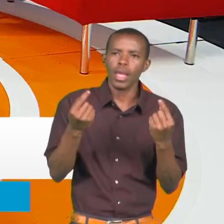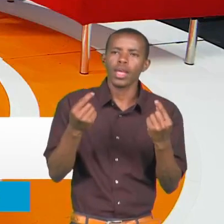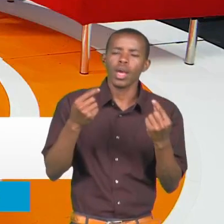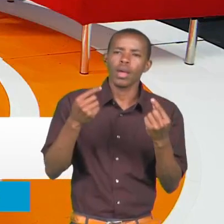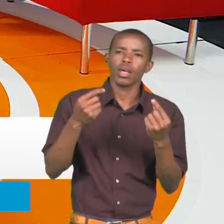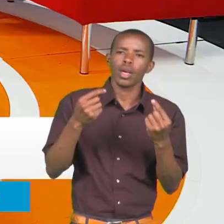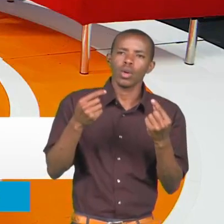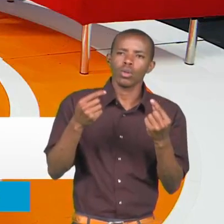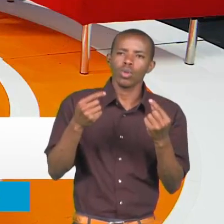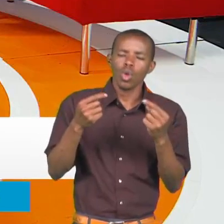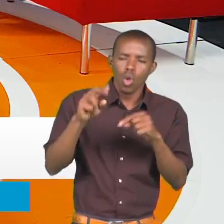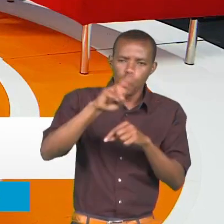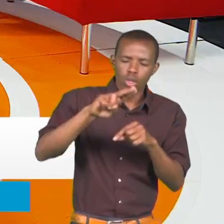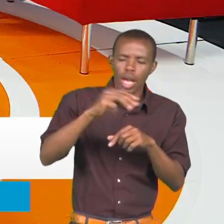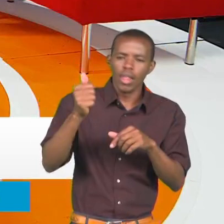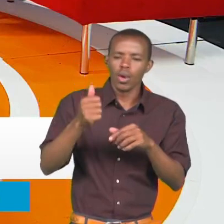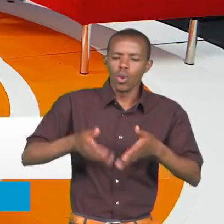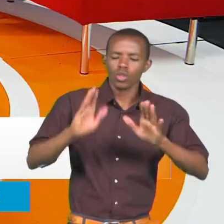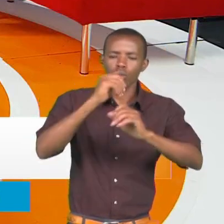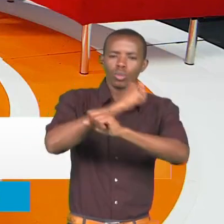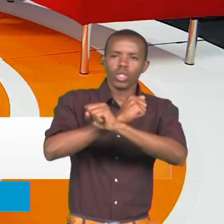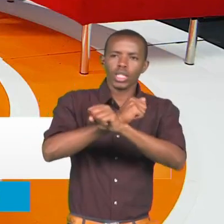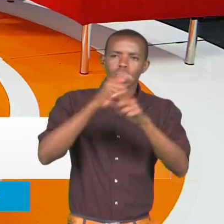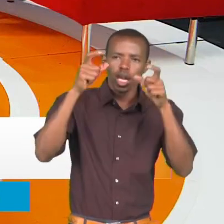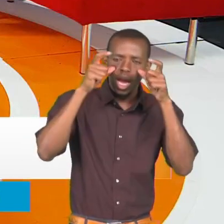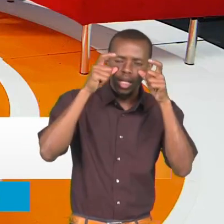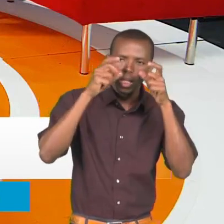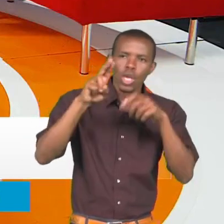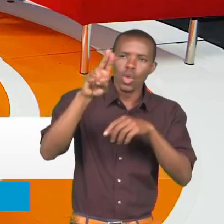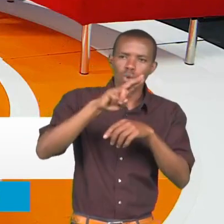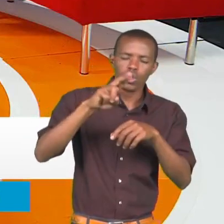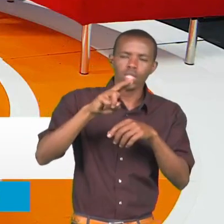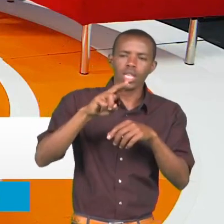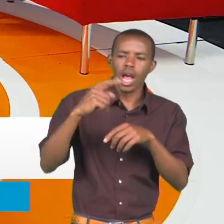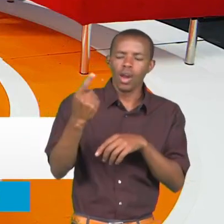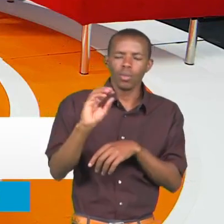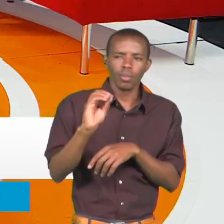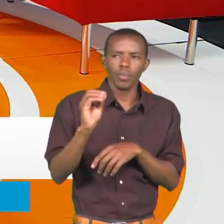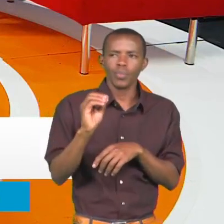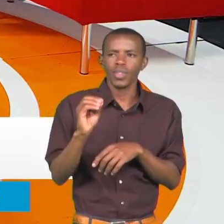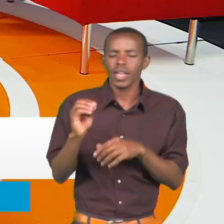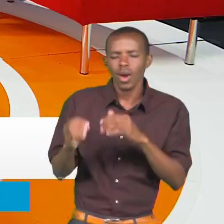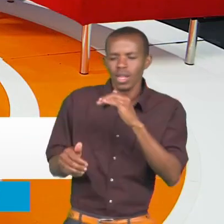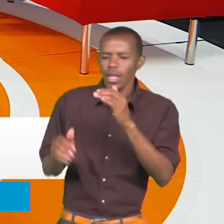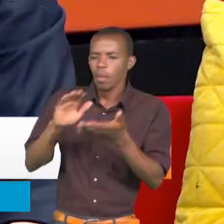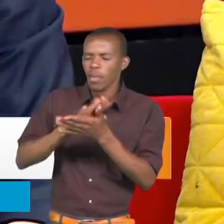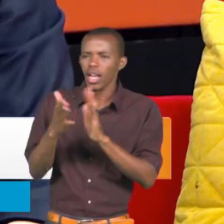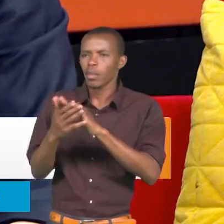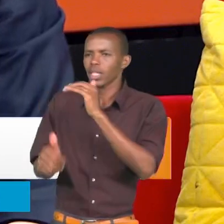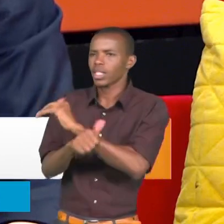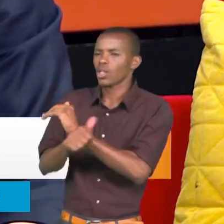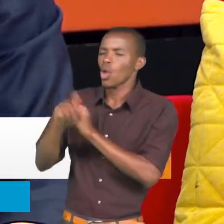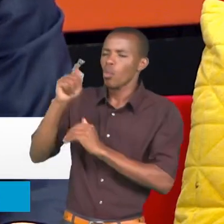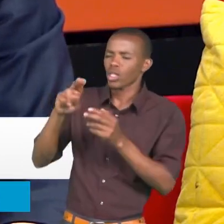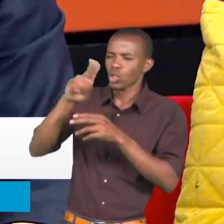okay. of preventing HIV. Yeah, yeah. So it shouldn't be used in isolation. It's clearly sex is becoming dangerous because you have to combine so